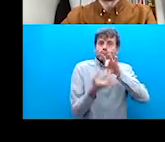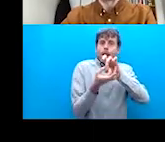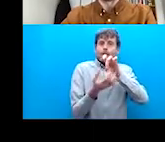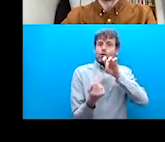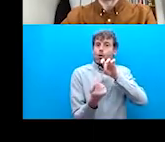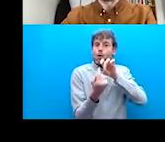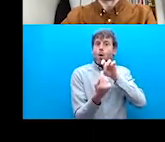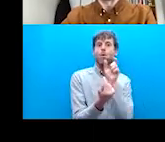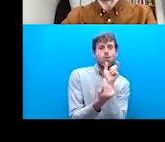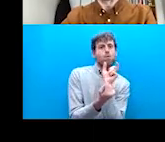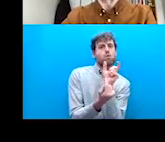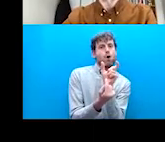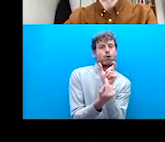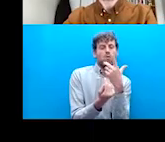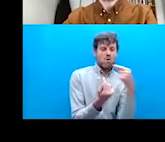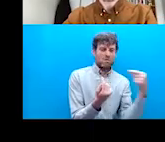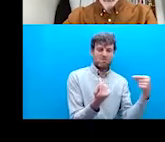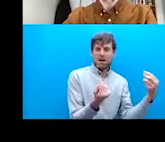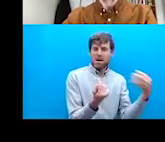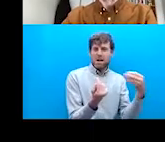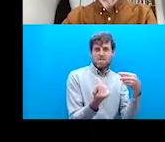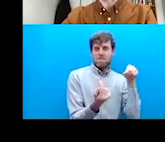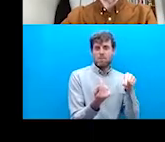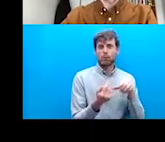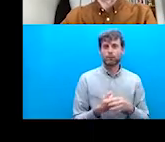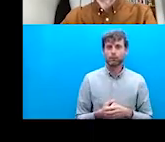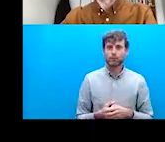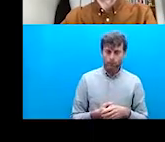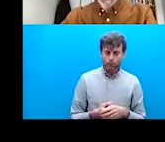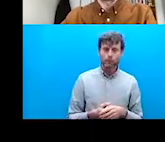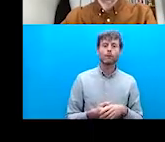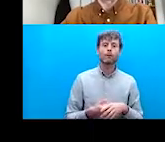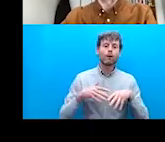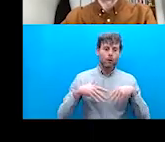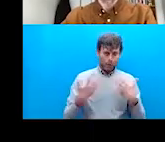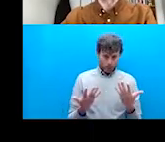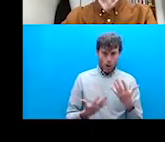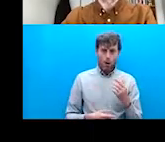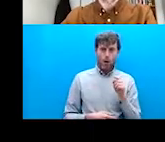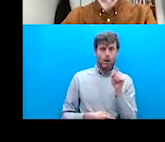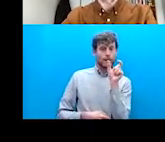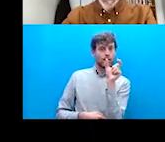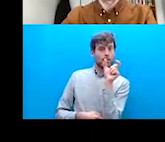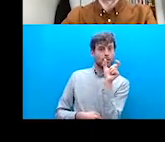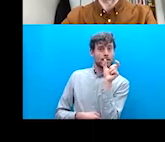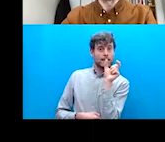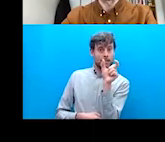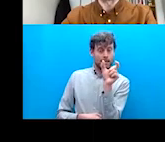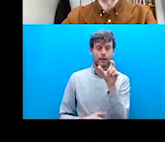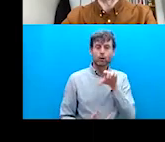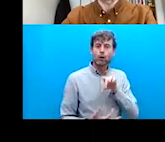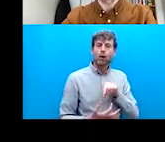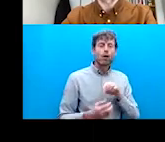or whatever the input elements are. So these syntactic and relational structures, so these